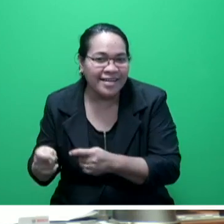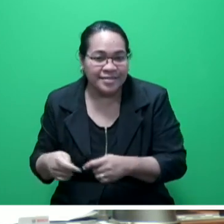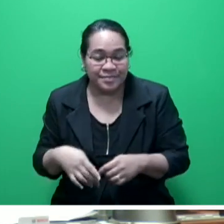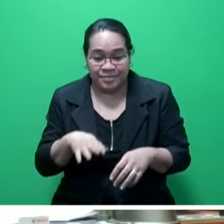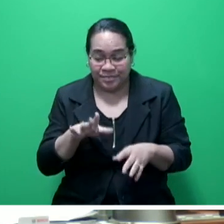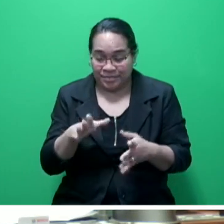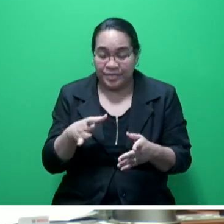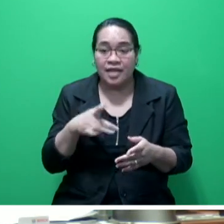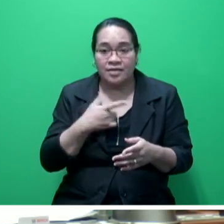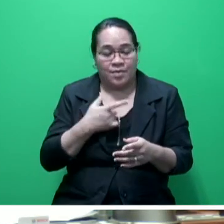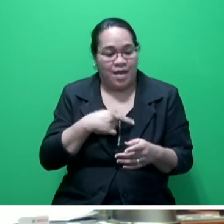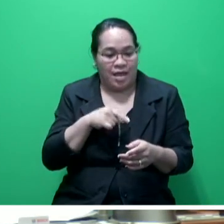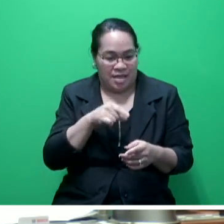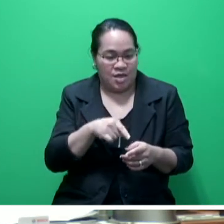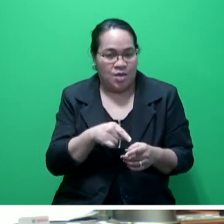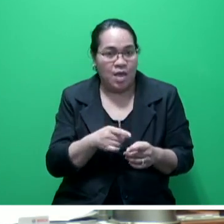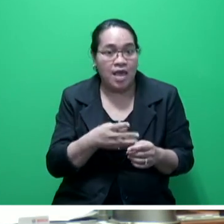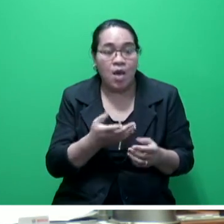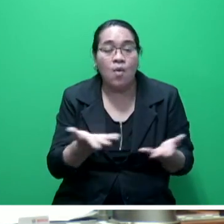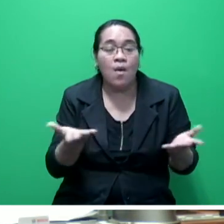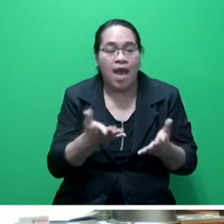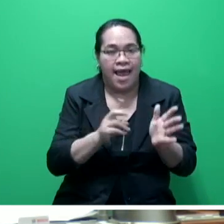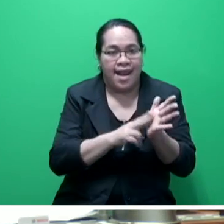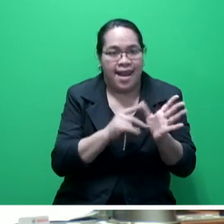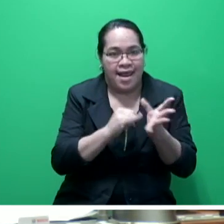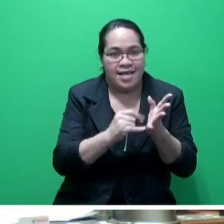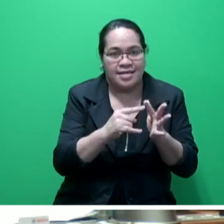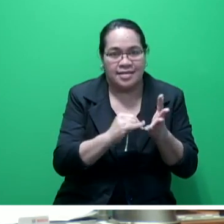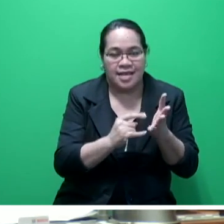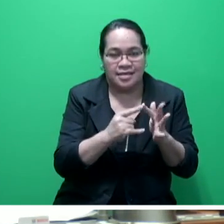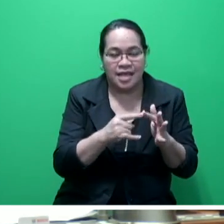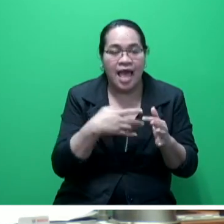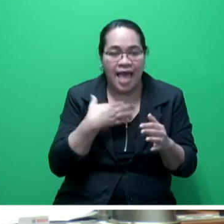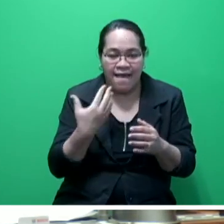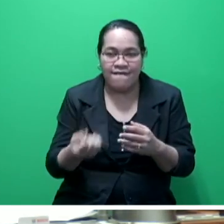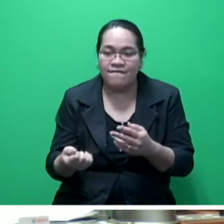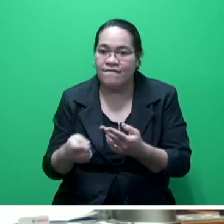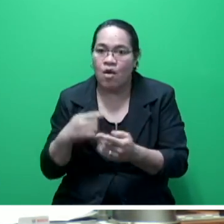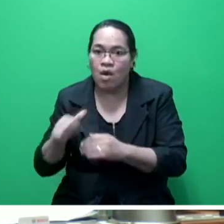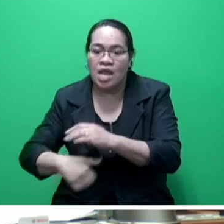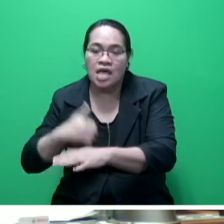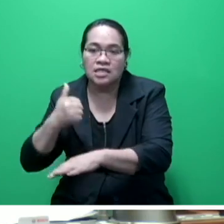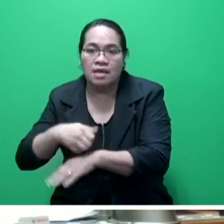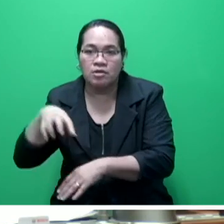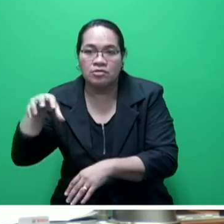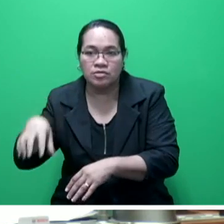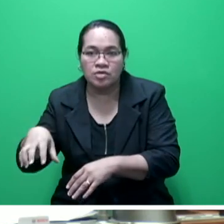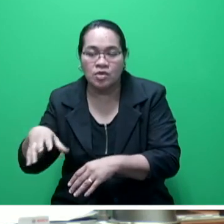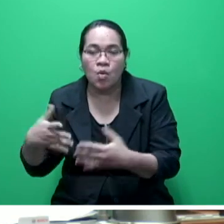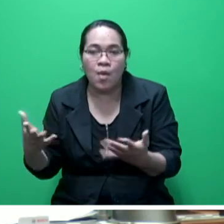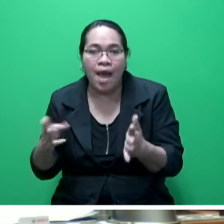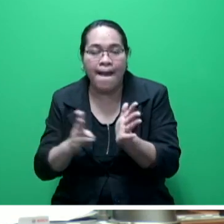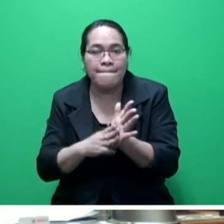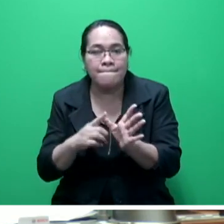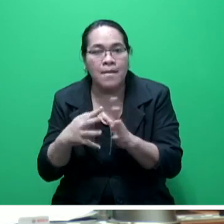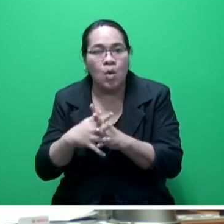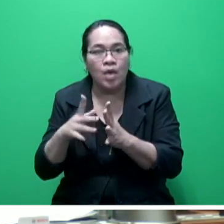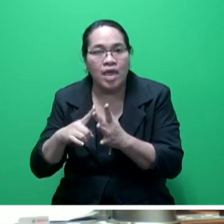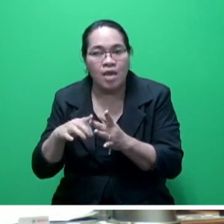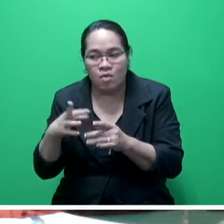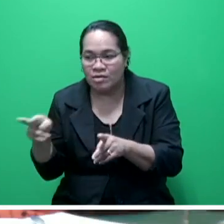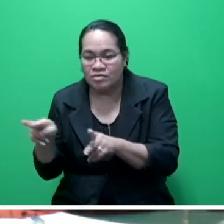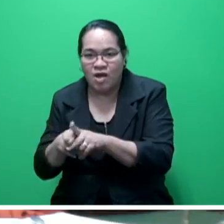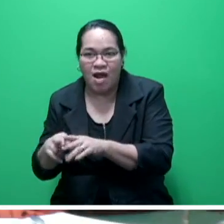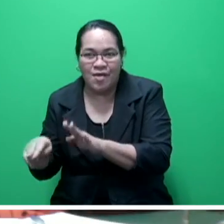that at Nasese, and we also have established one at Maui Bay Resort in partnership